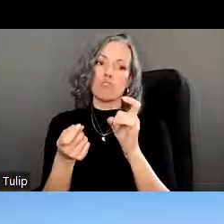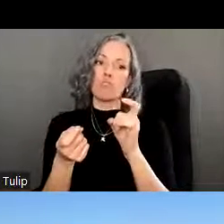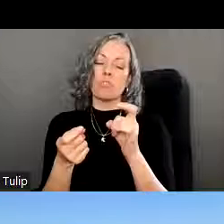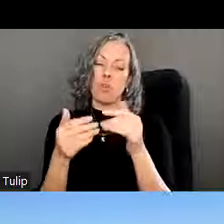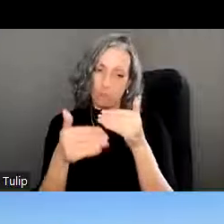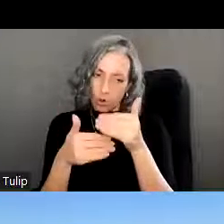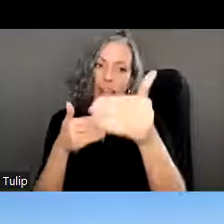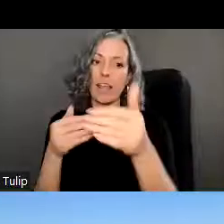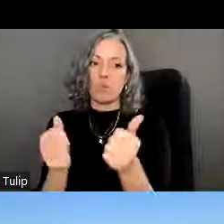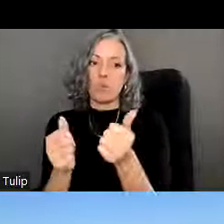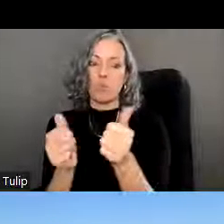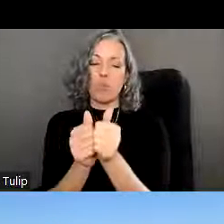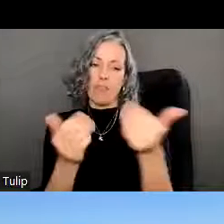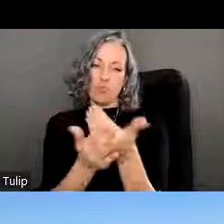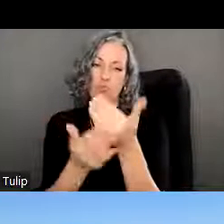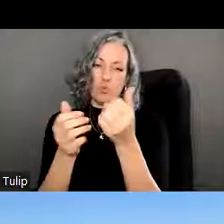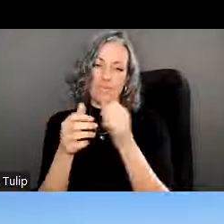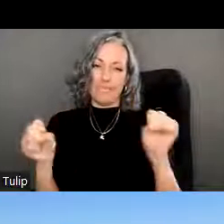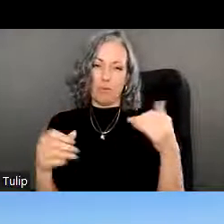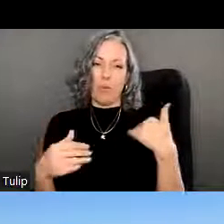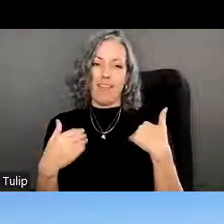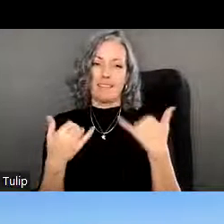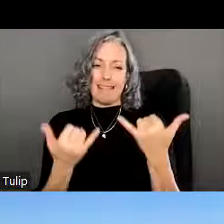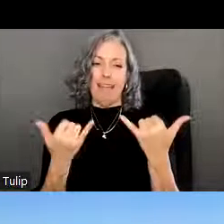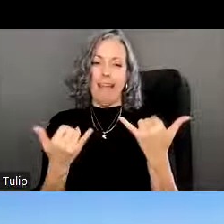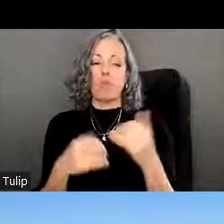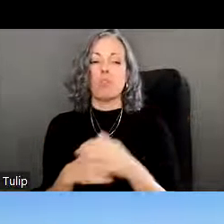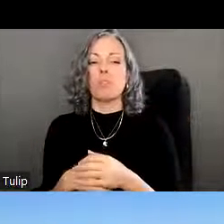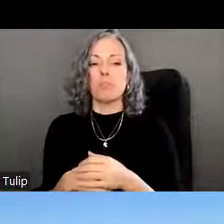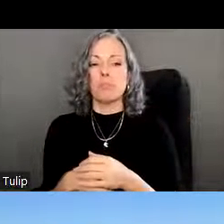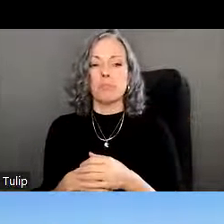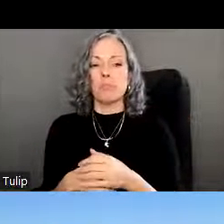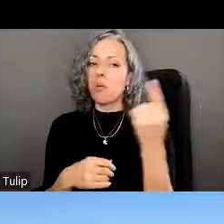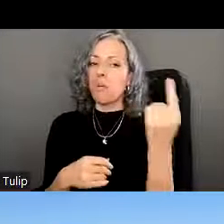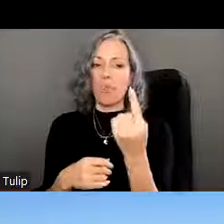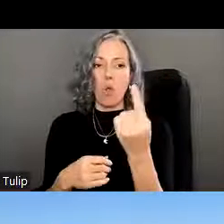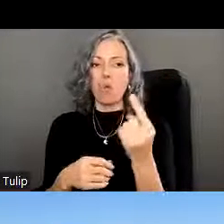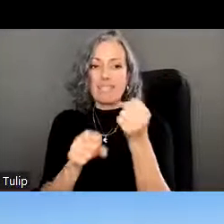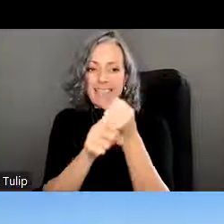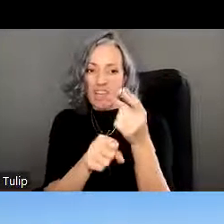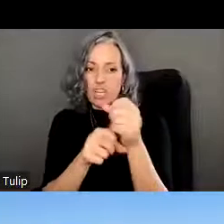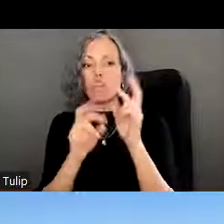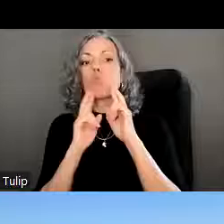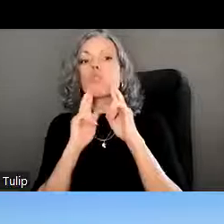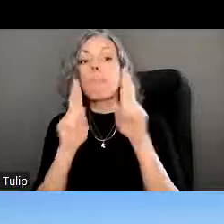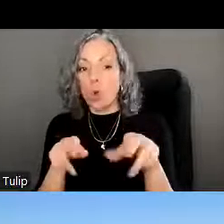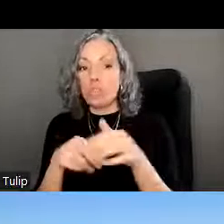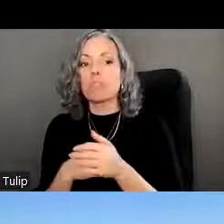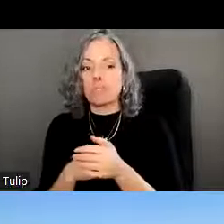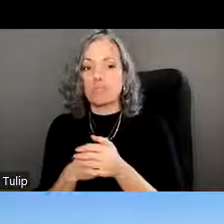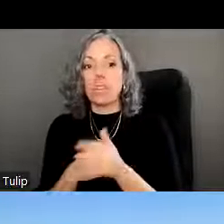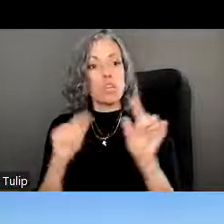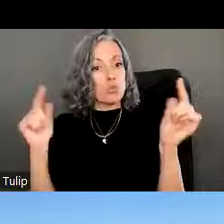record system, the data collection system that we have within CareNav. But there has always been an annual report. So all